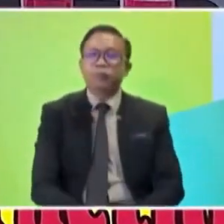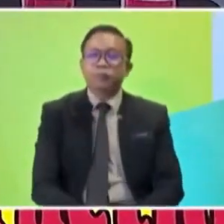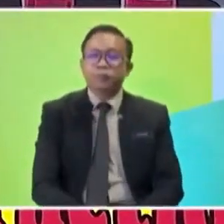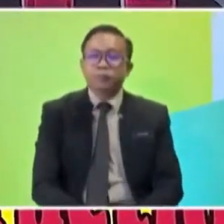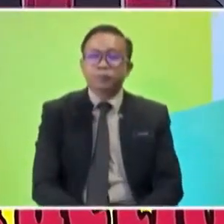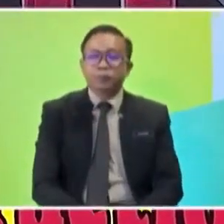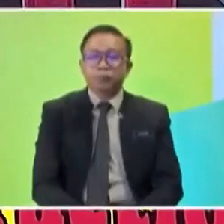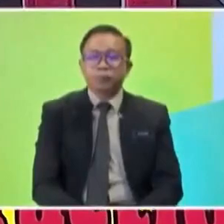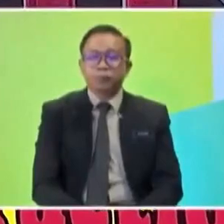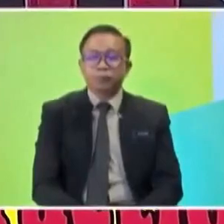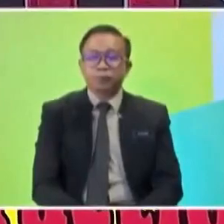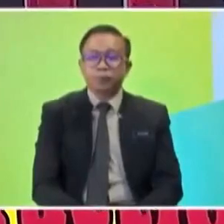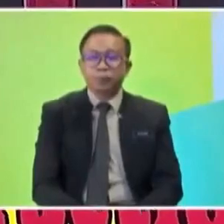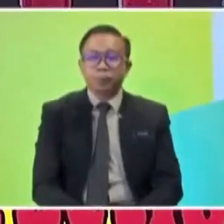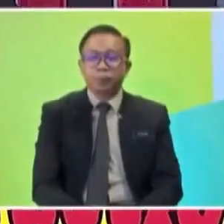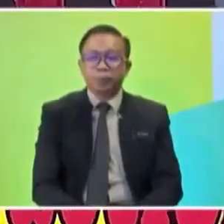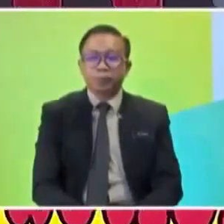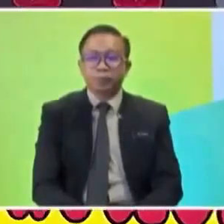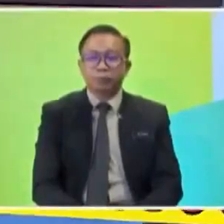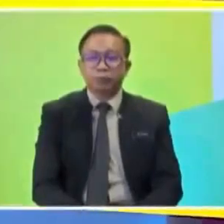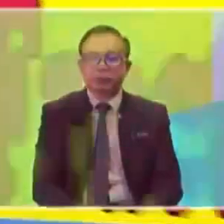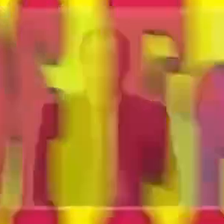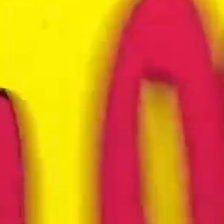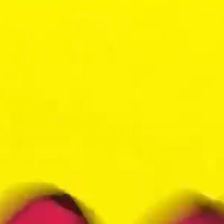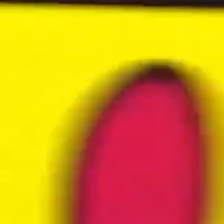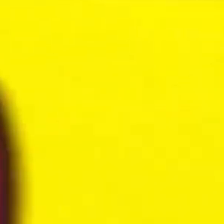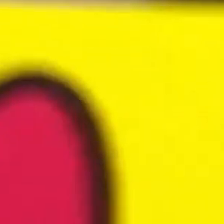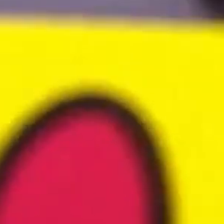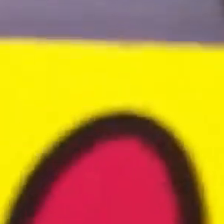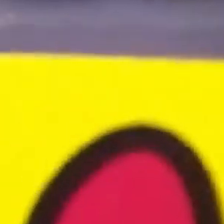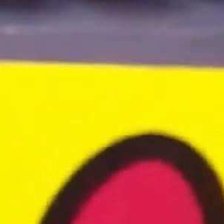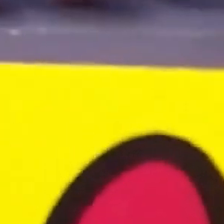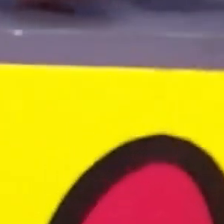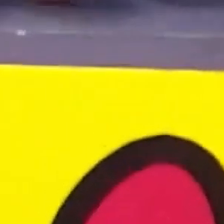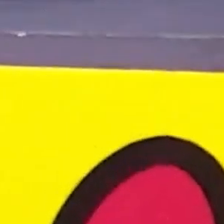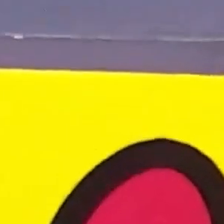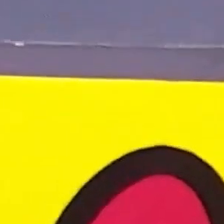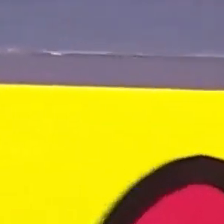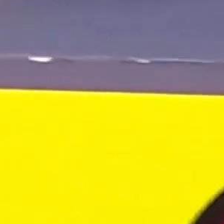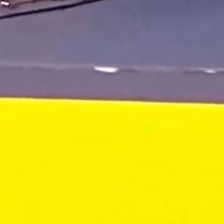Half. Okay. I think it's